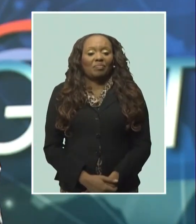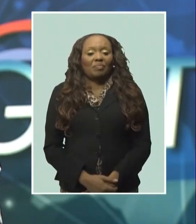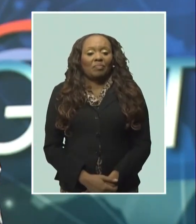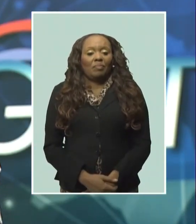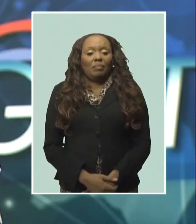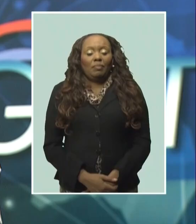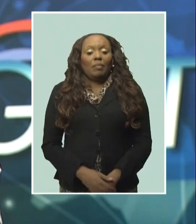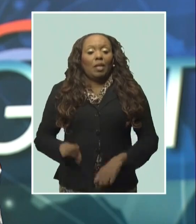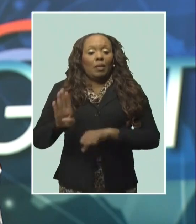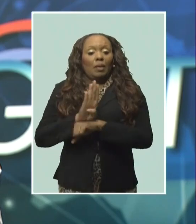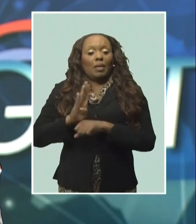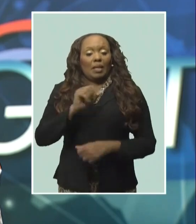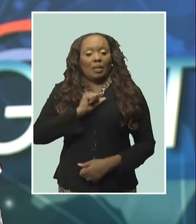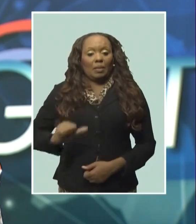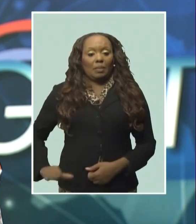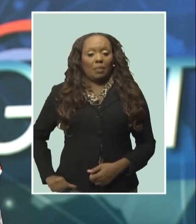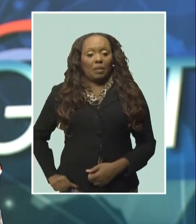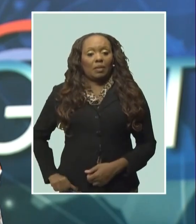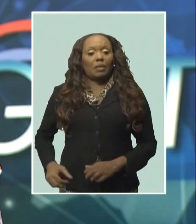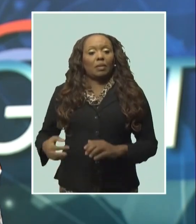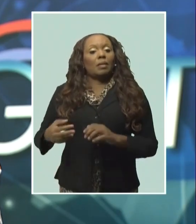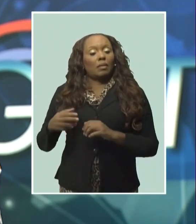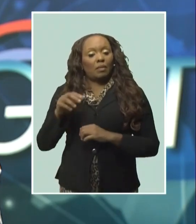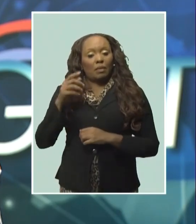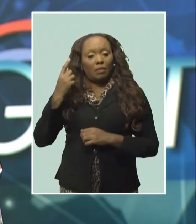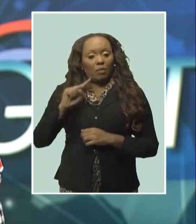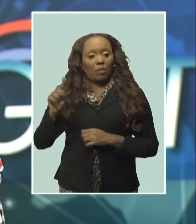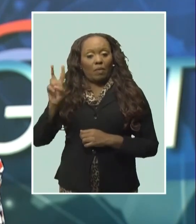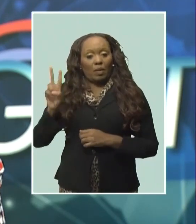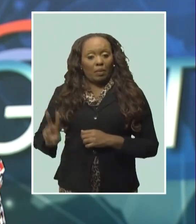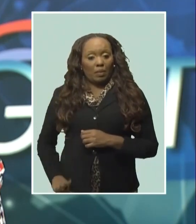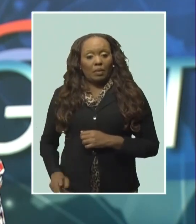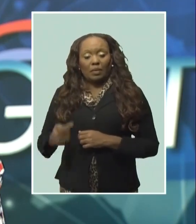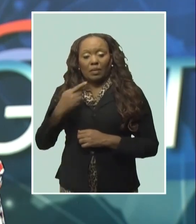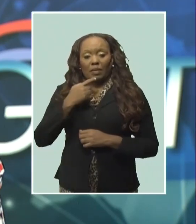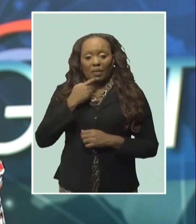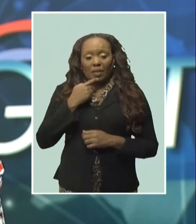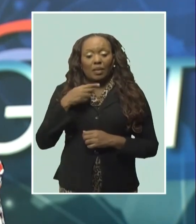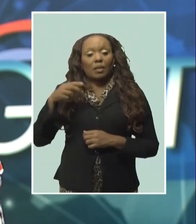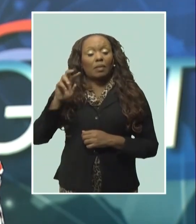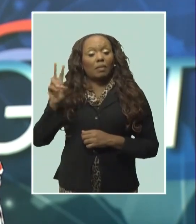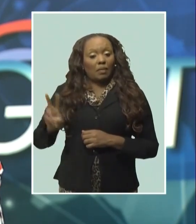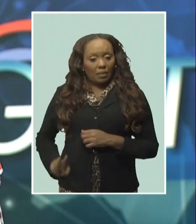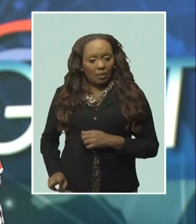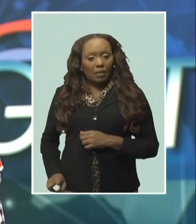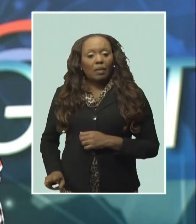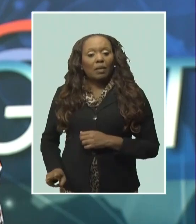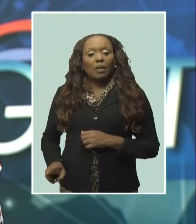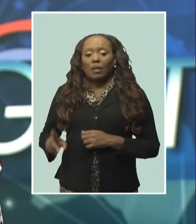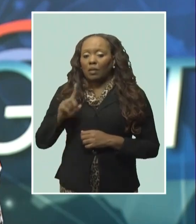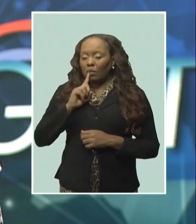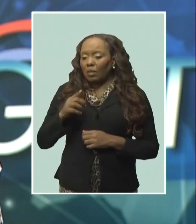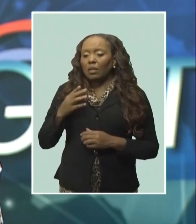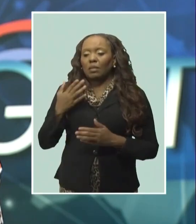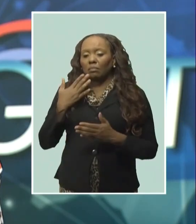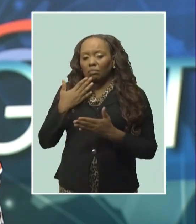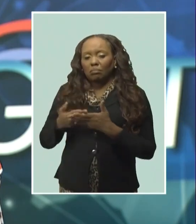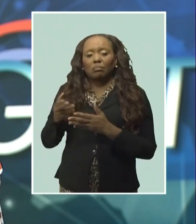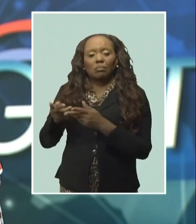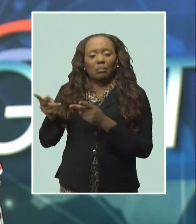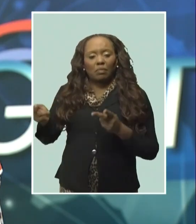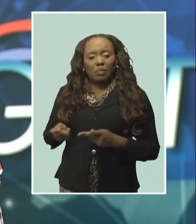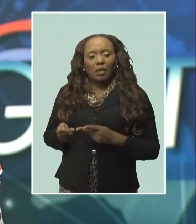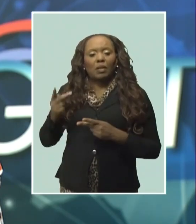Barbados Ambassador to Venezuela, Commander Aquinas Clark, says Caracas, given its location, is positioned to contribute